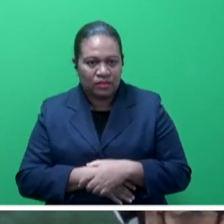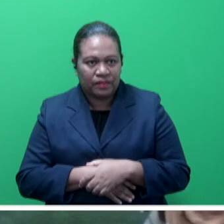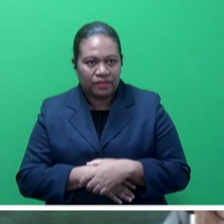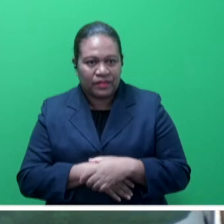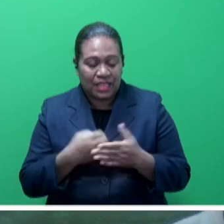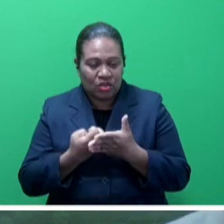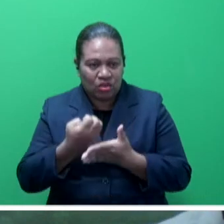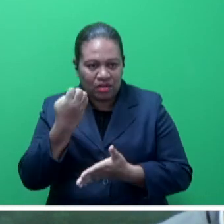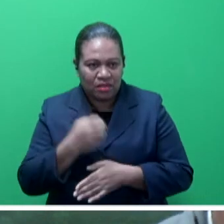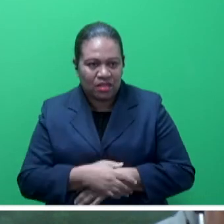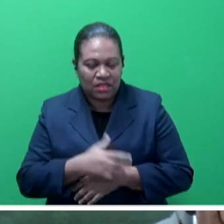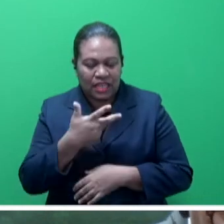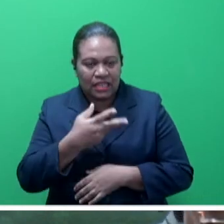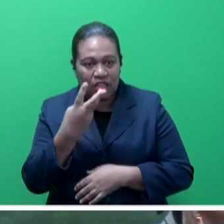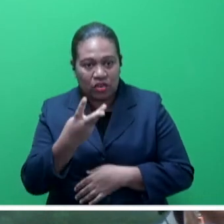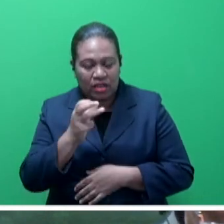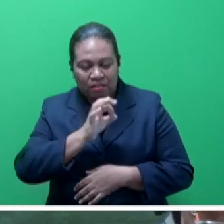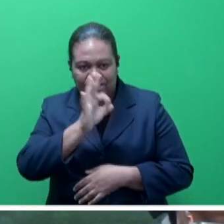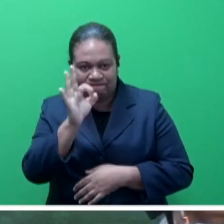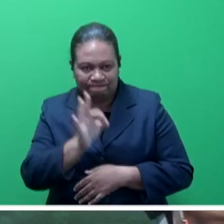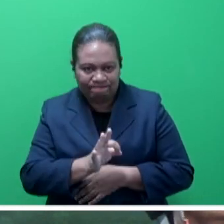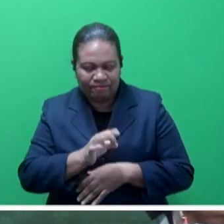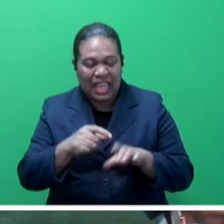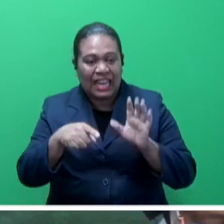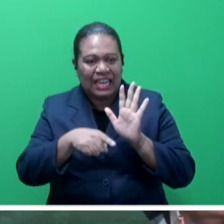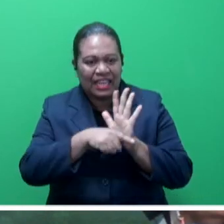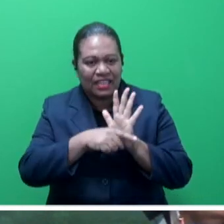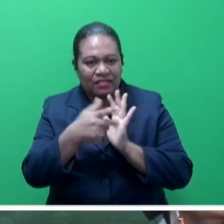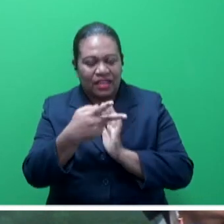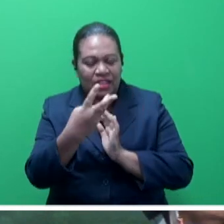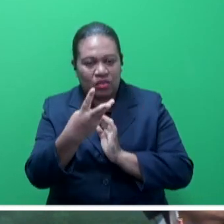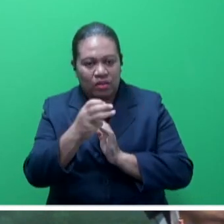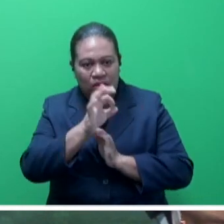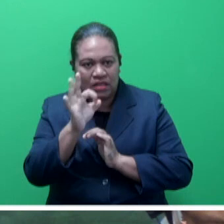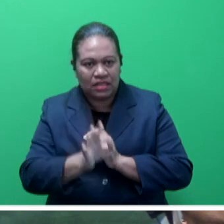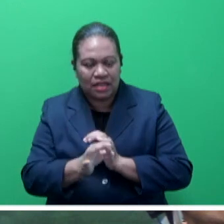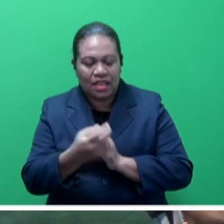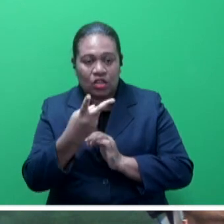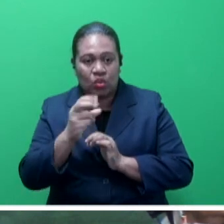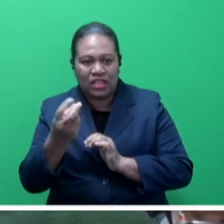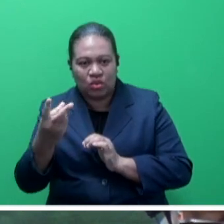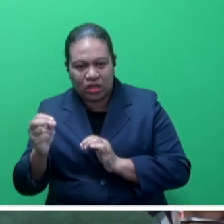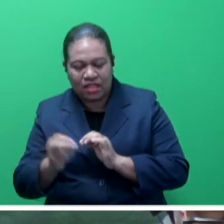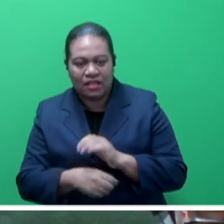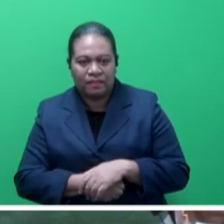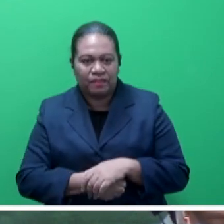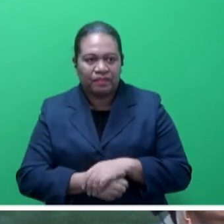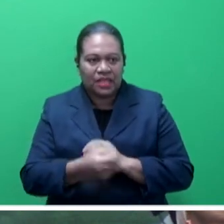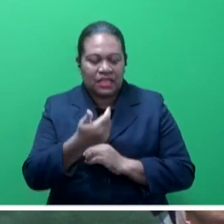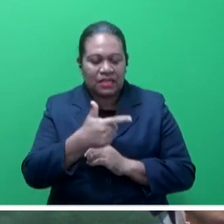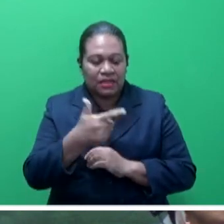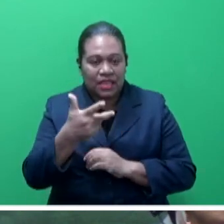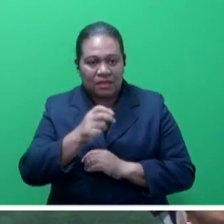dropped to negative 83.5% in 2020, and further dropped to 78.5%